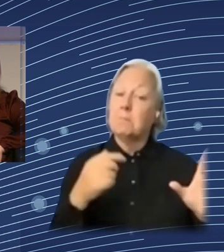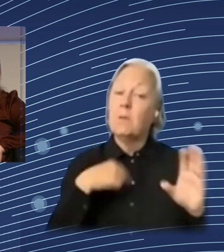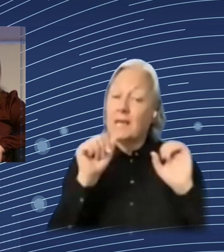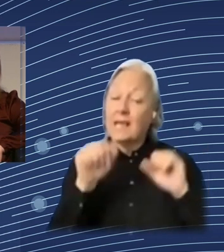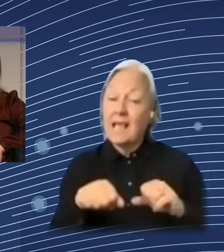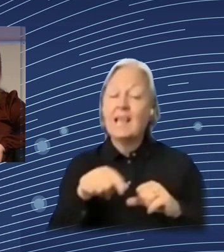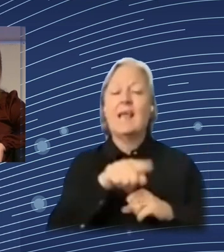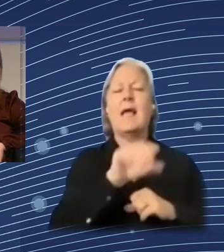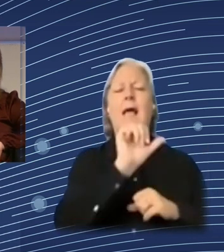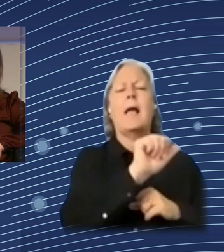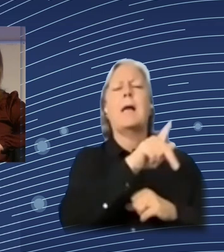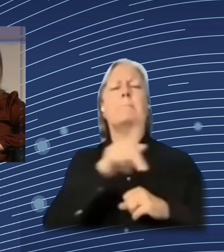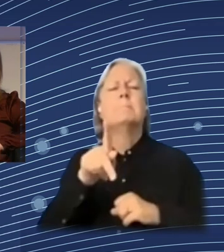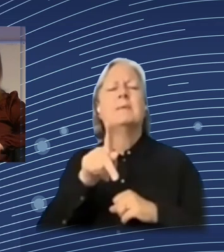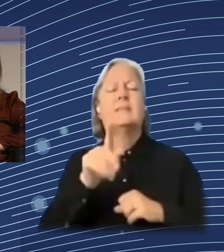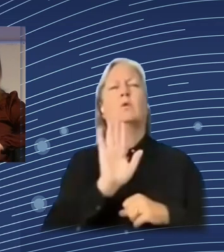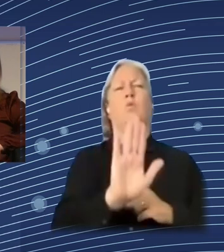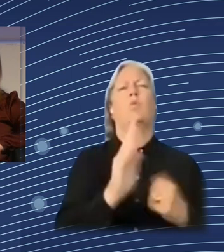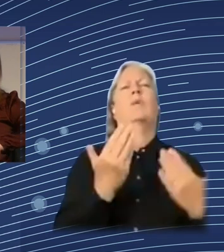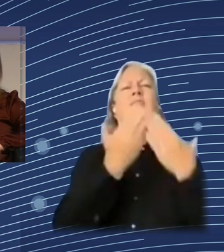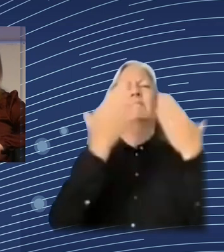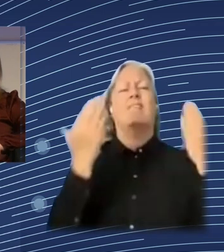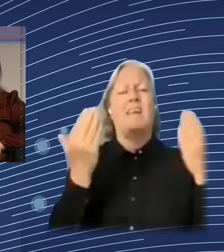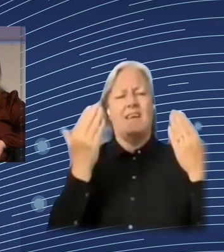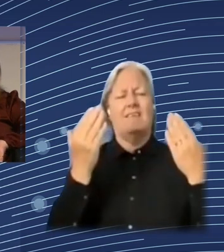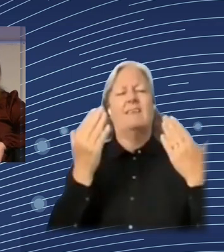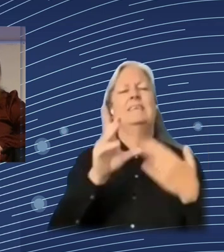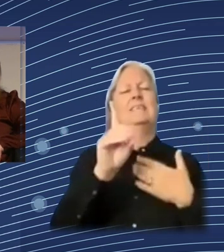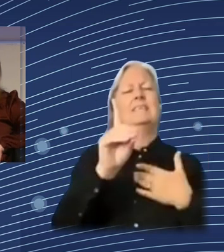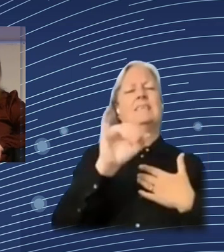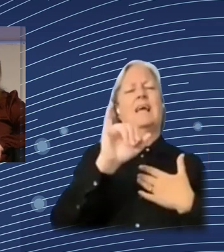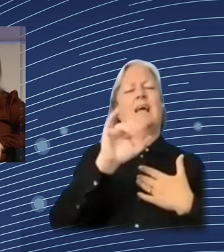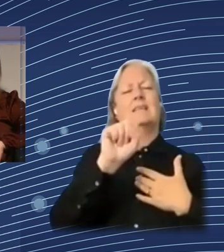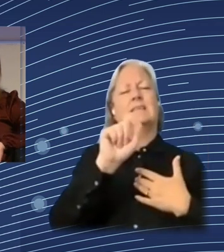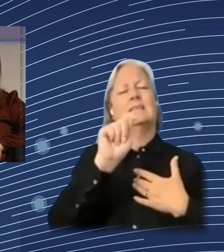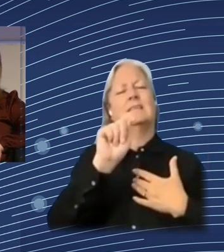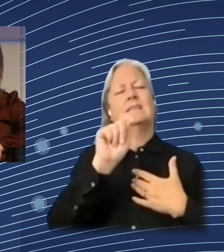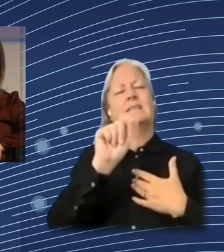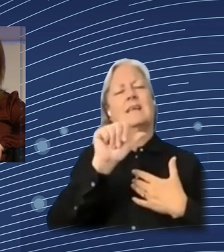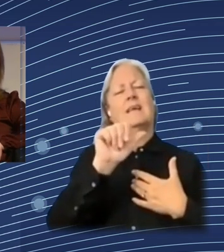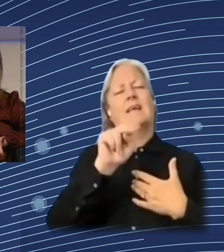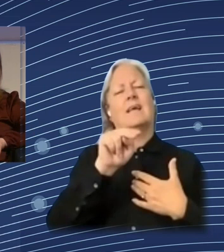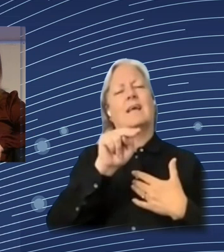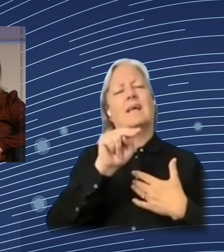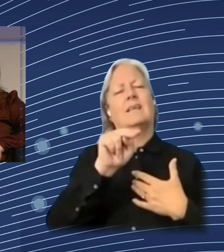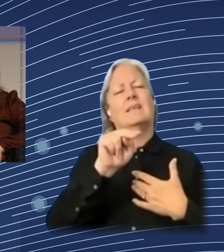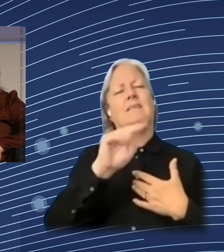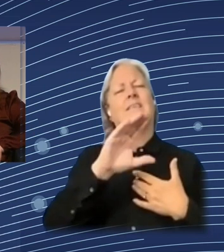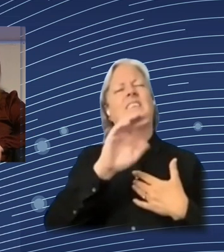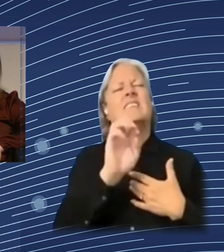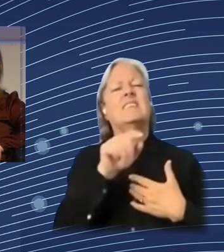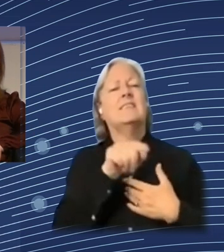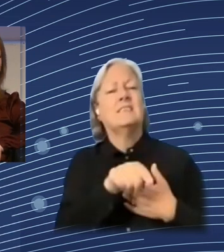Your Day at Distance, which is actually still available, and we are now working on it regarding remote work, and there will be